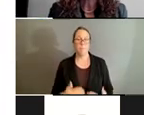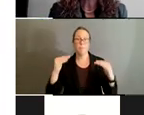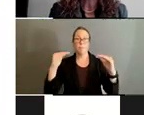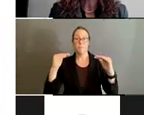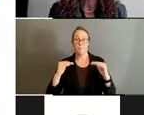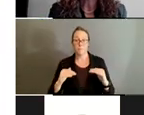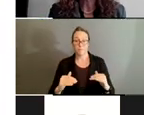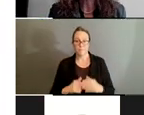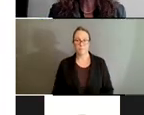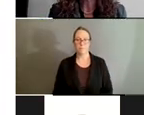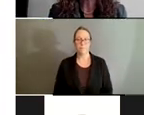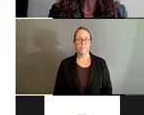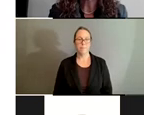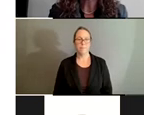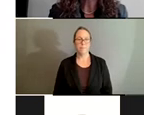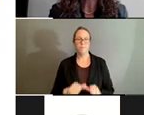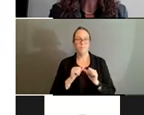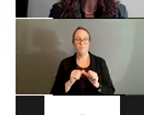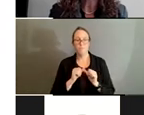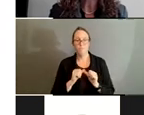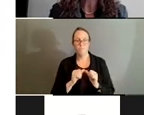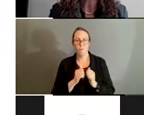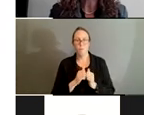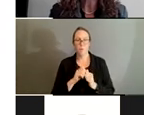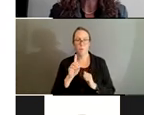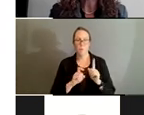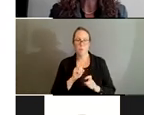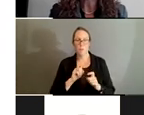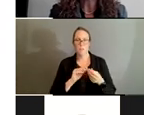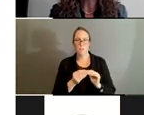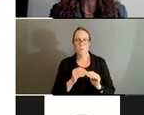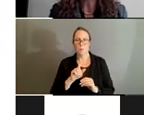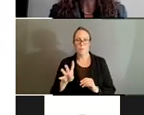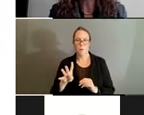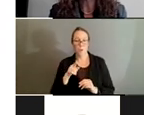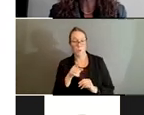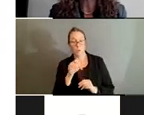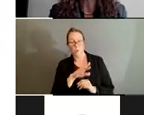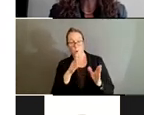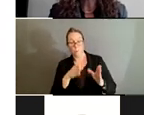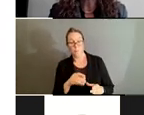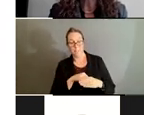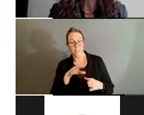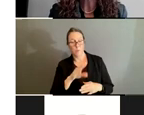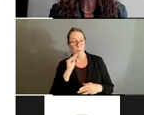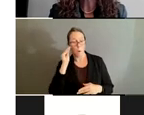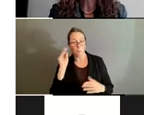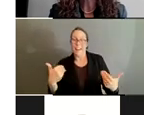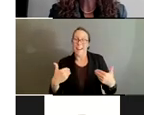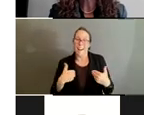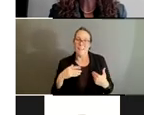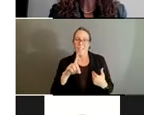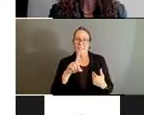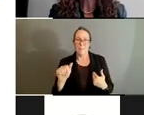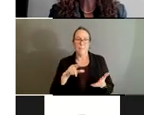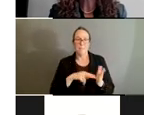And then continuing on with question 24 says, do you or anyone in your household have a disability that affects your ability